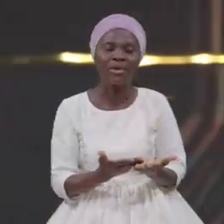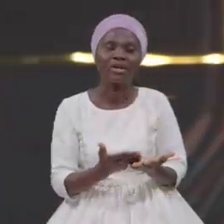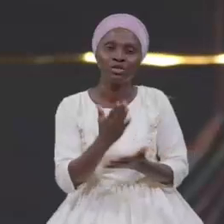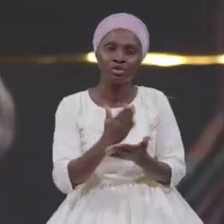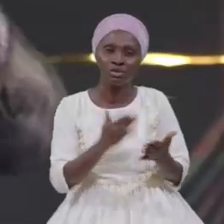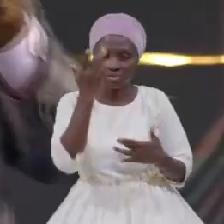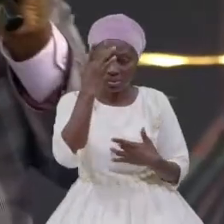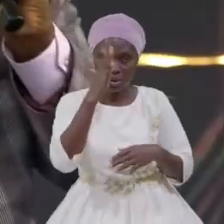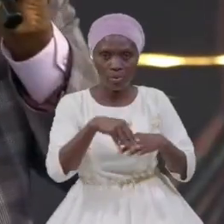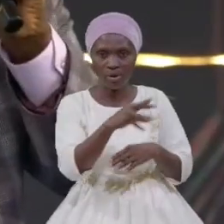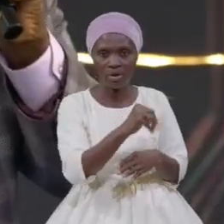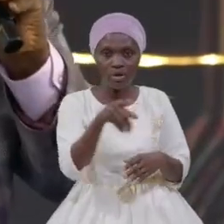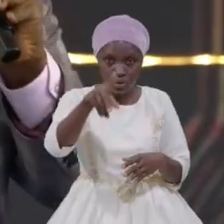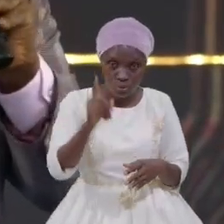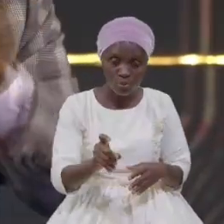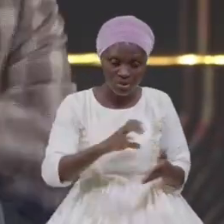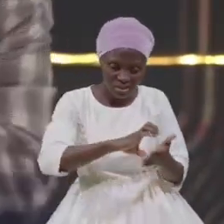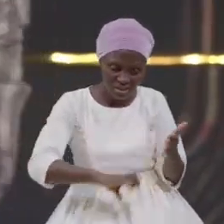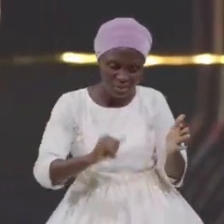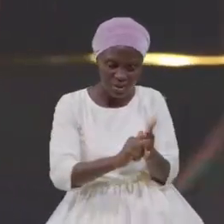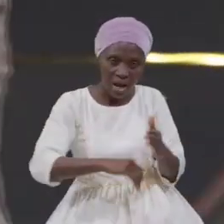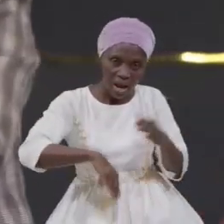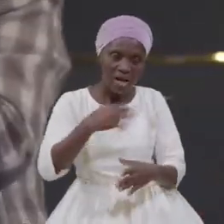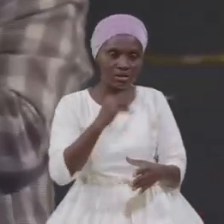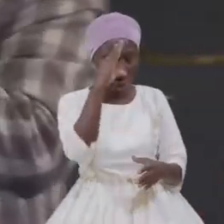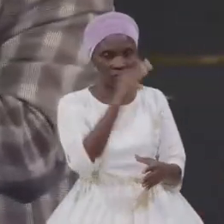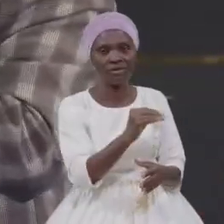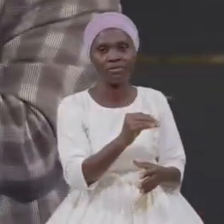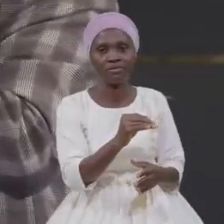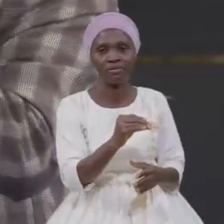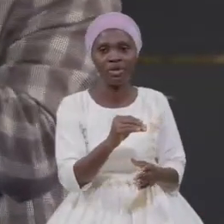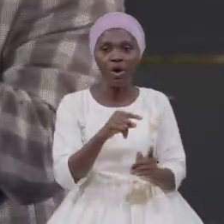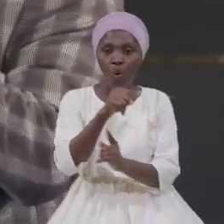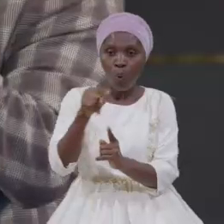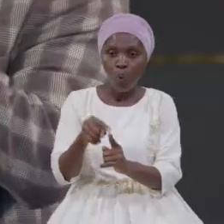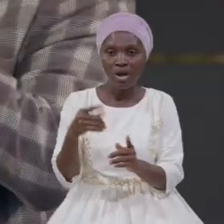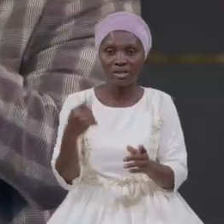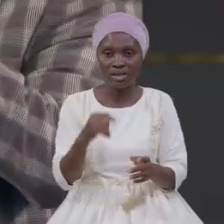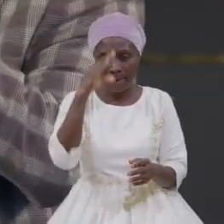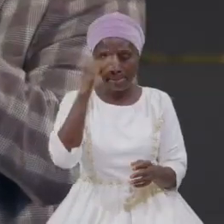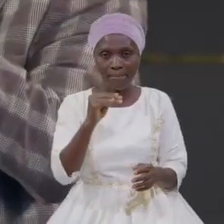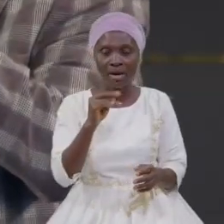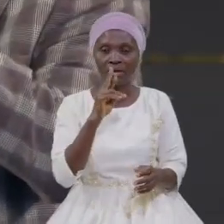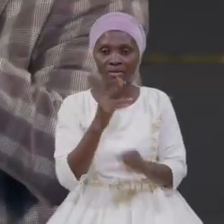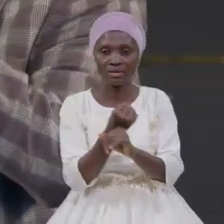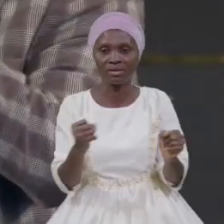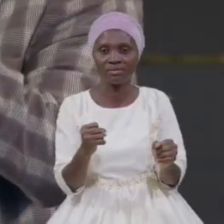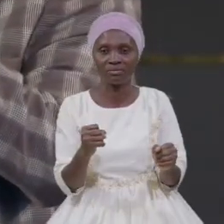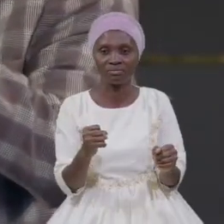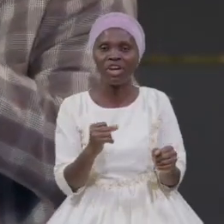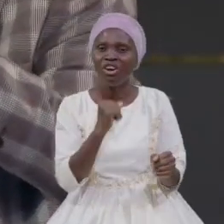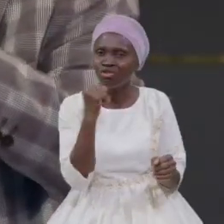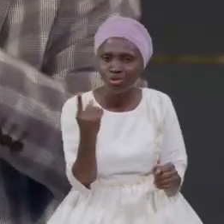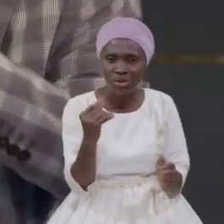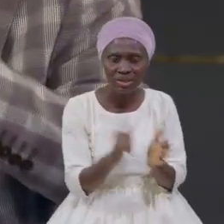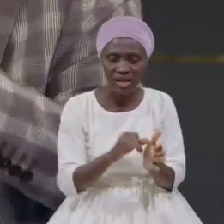him. That is when the man can say, not just that I'm outside the well, I